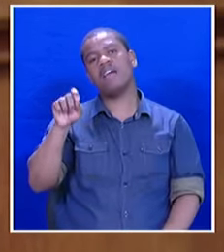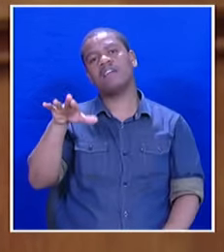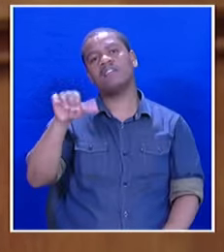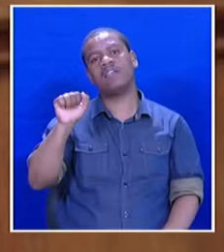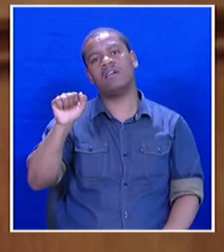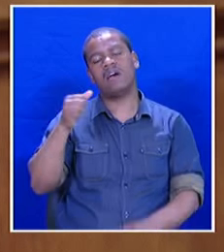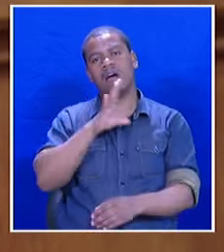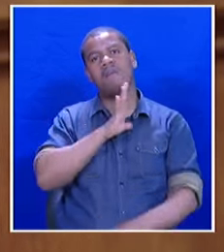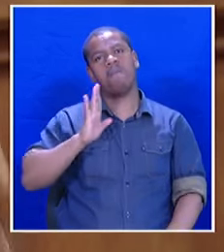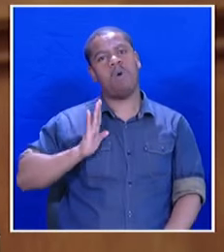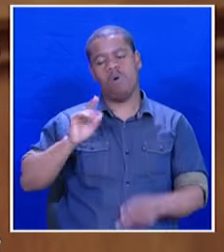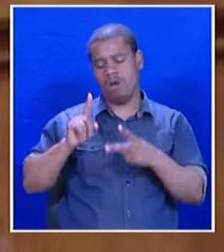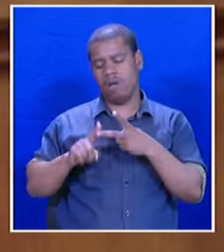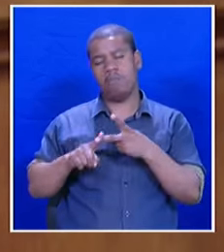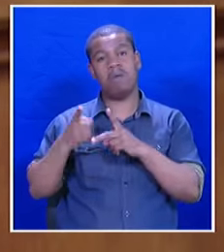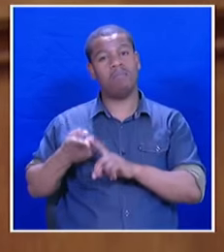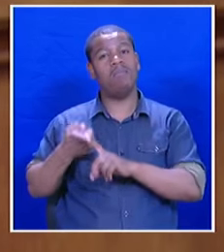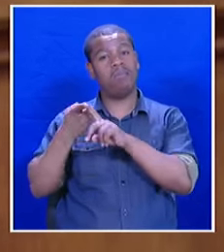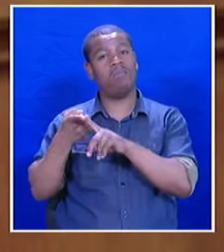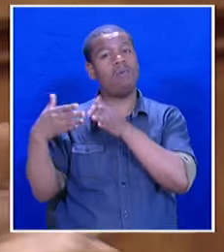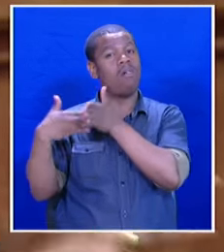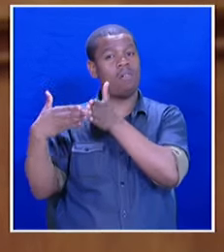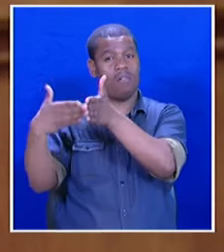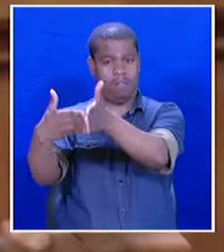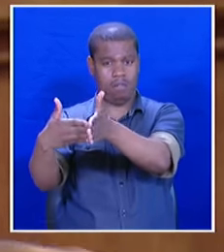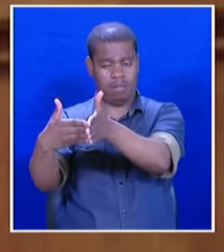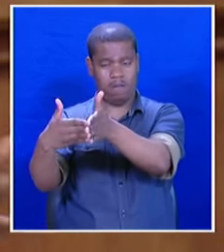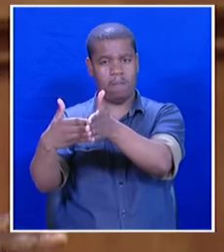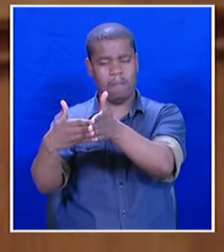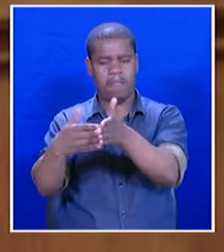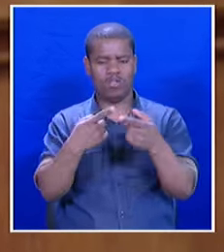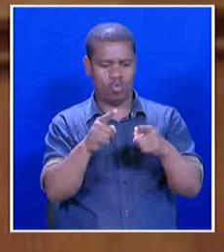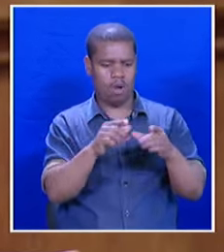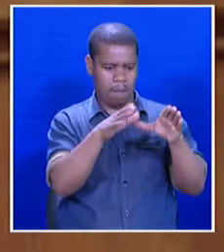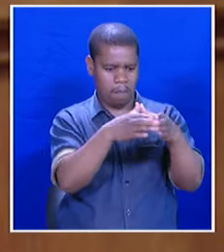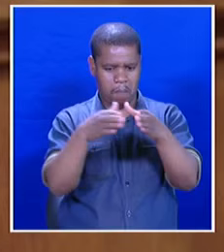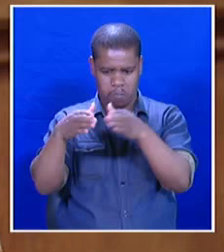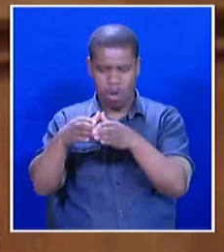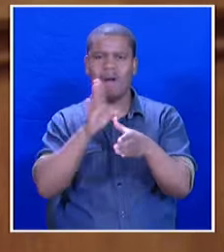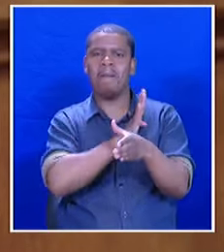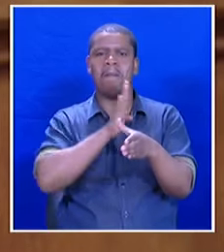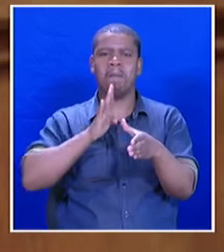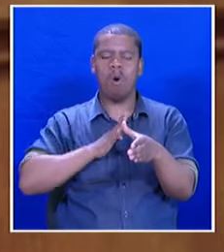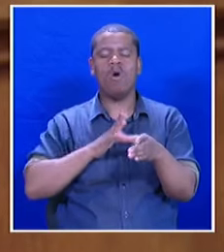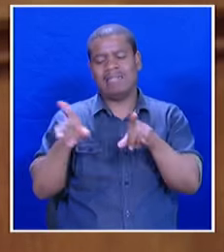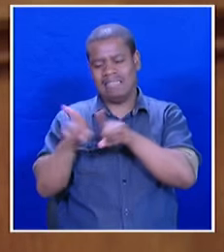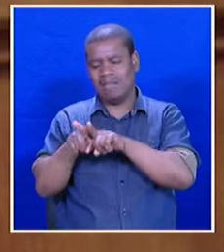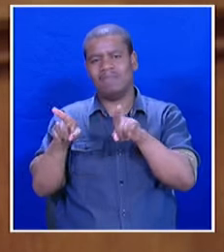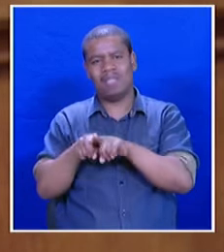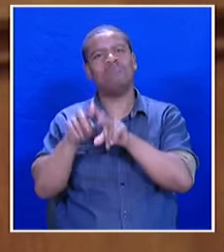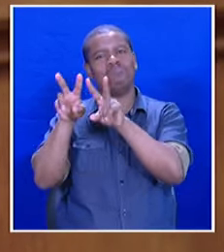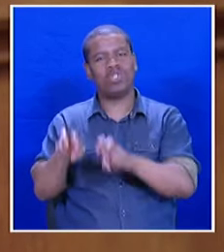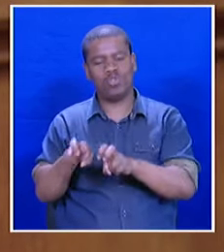suspensions, blockages. Two different boards, similar issues, different approaches. In view of